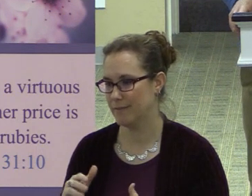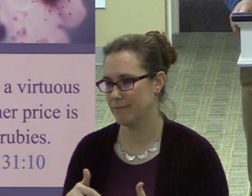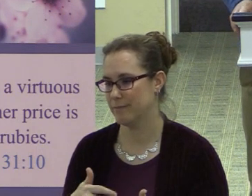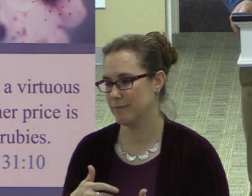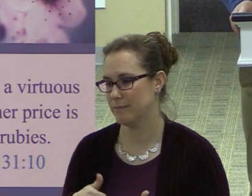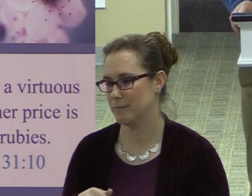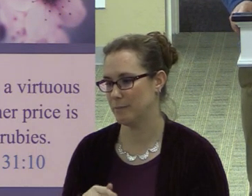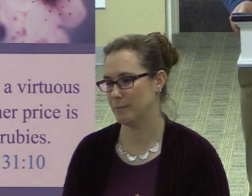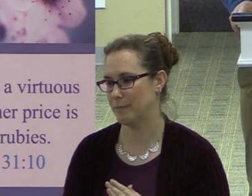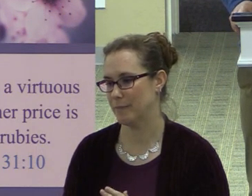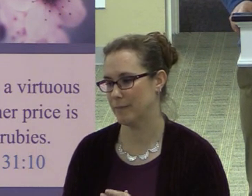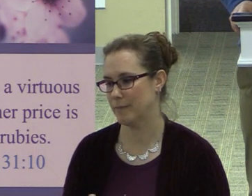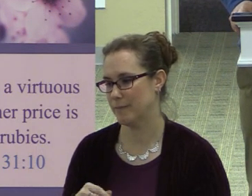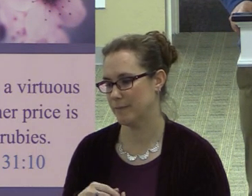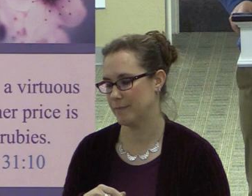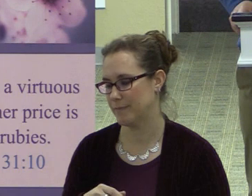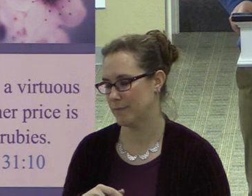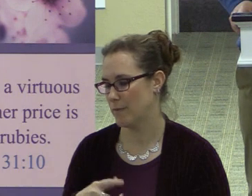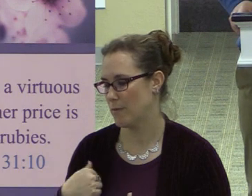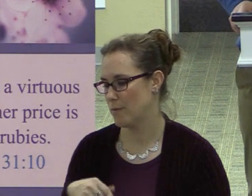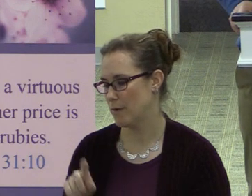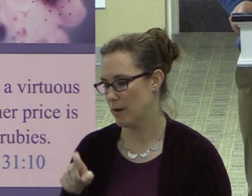Or we need to learn to wait on God.